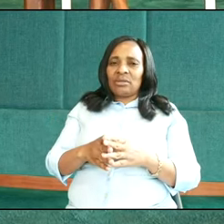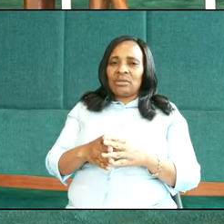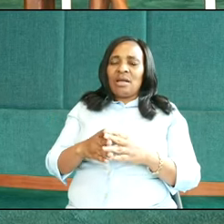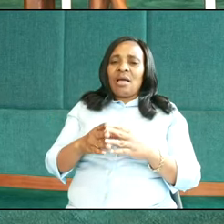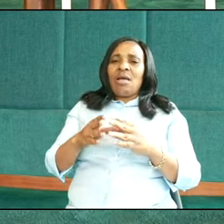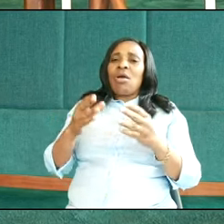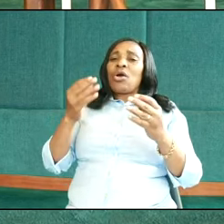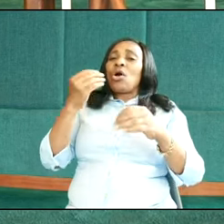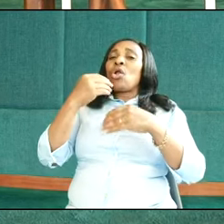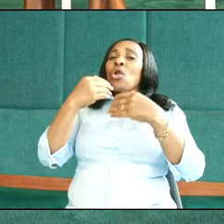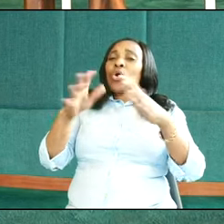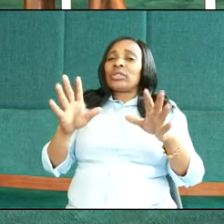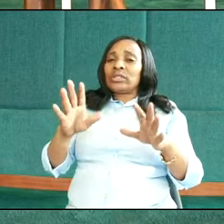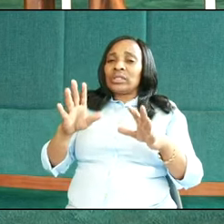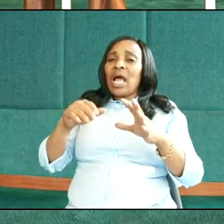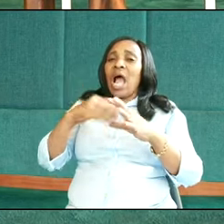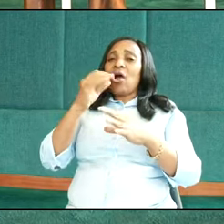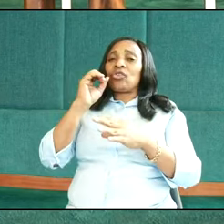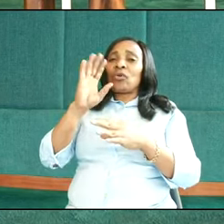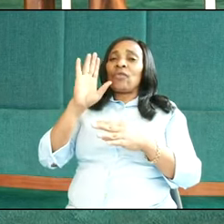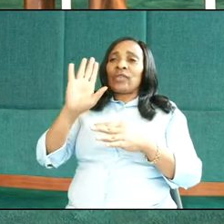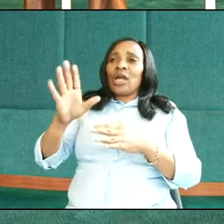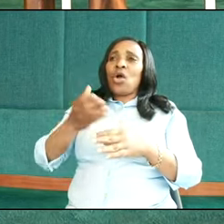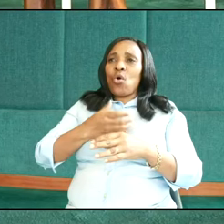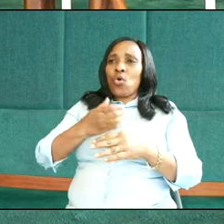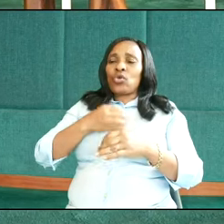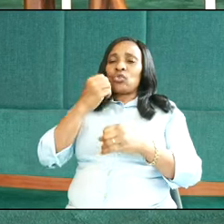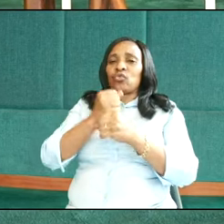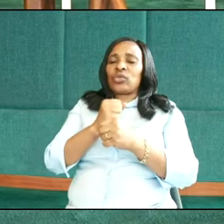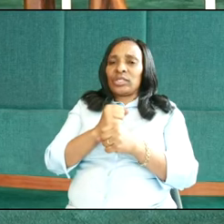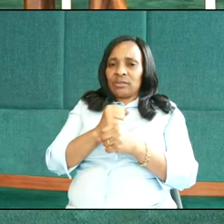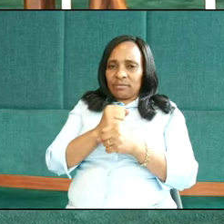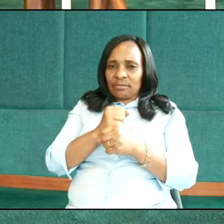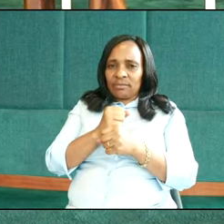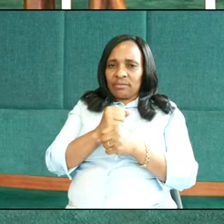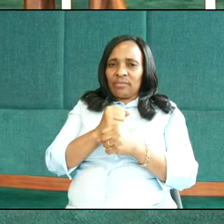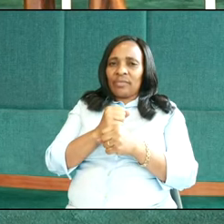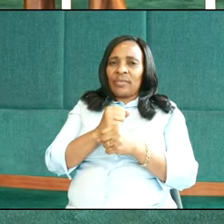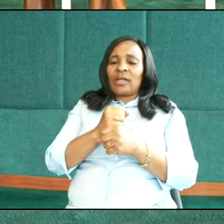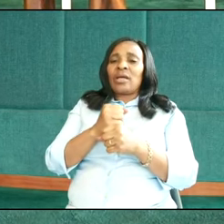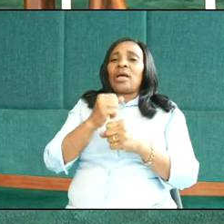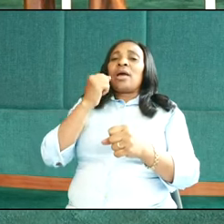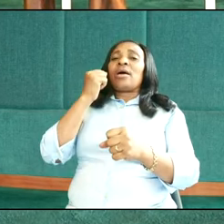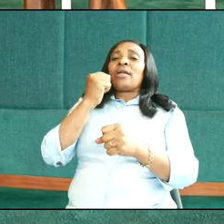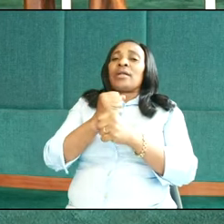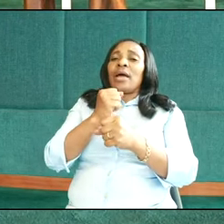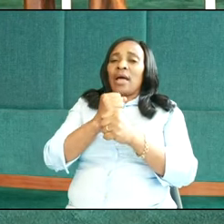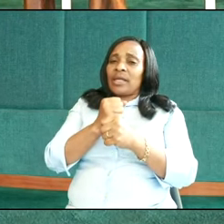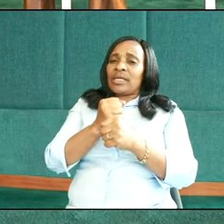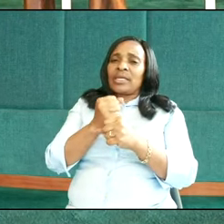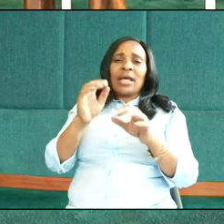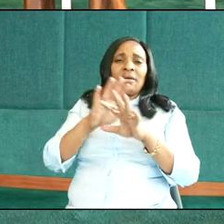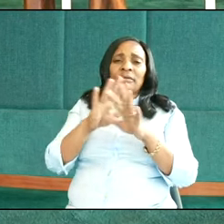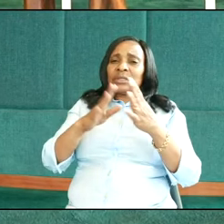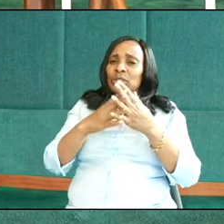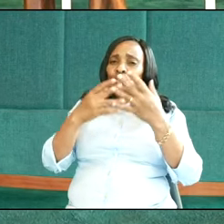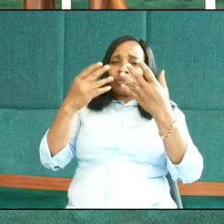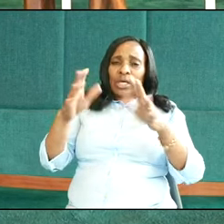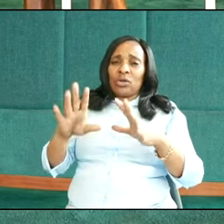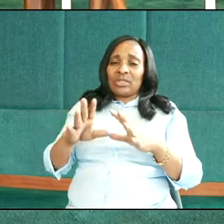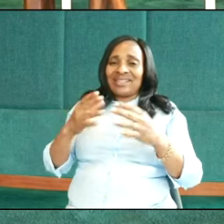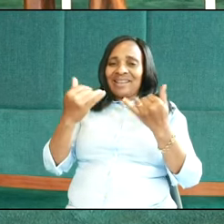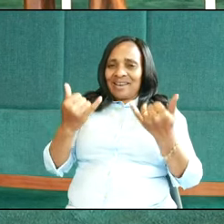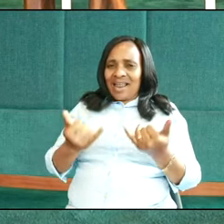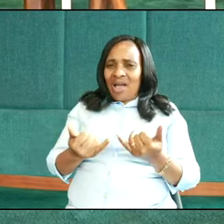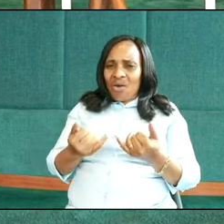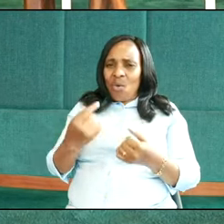out of their own doing. You know, it's them who had followed the idols. It's them who had done, you know, they had done the most, really, you know. And now